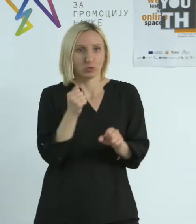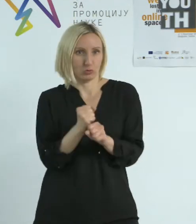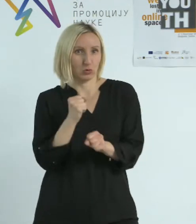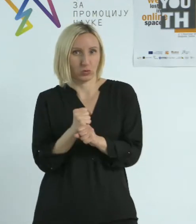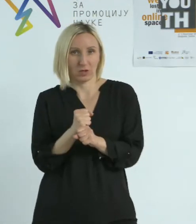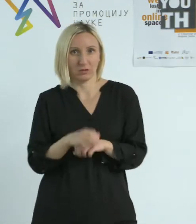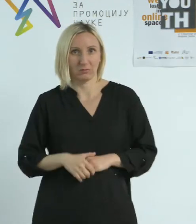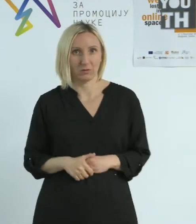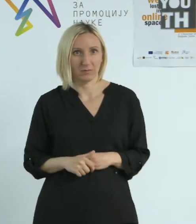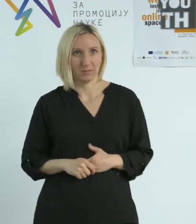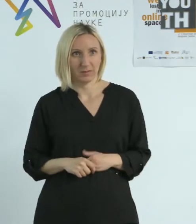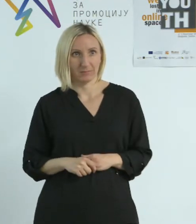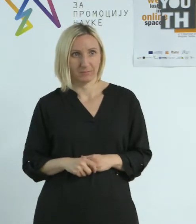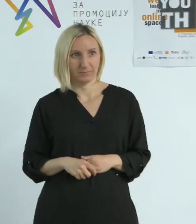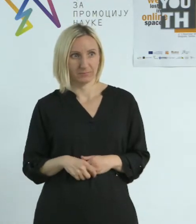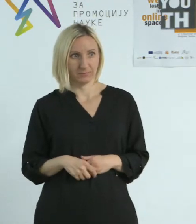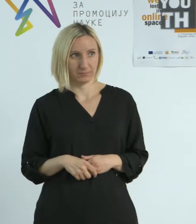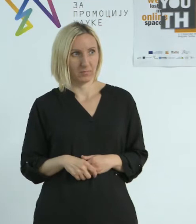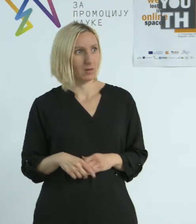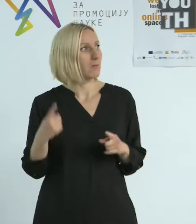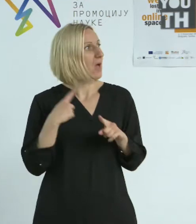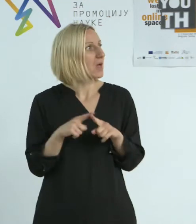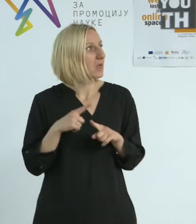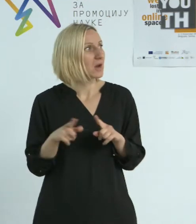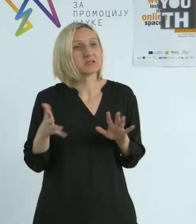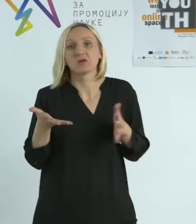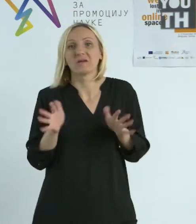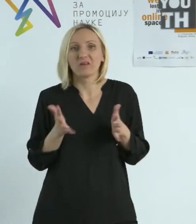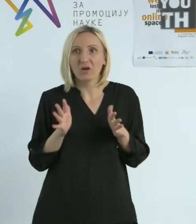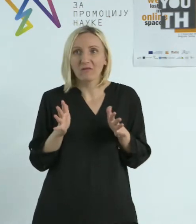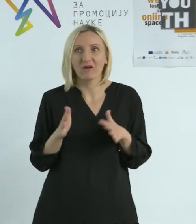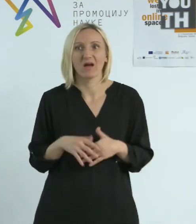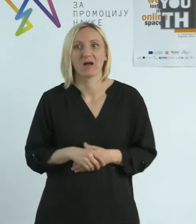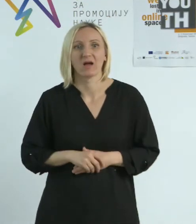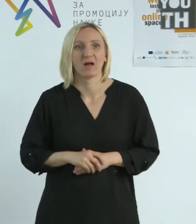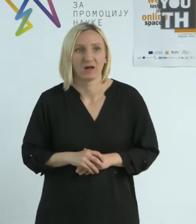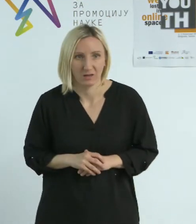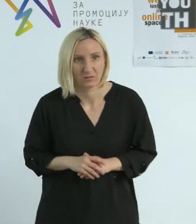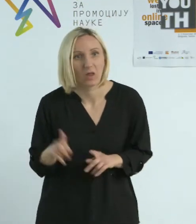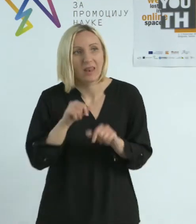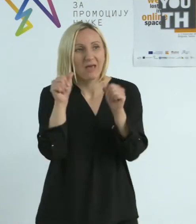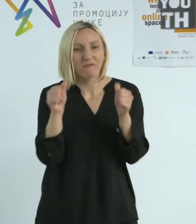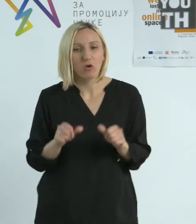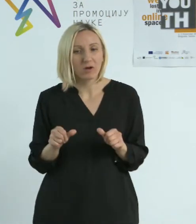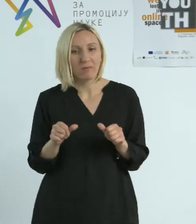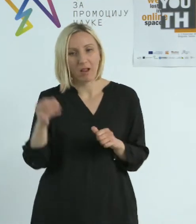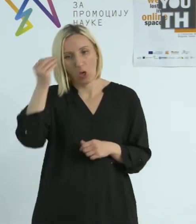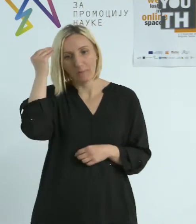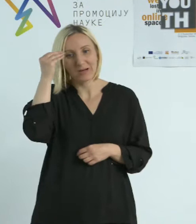is one of the core principles probably that non-formal education is based on, and something that